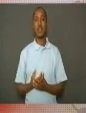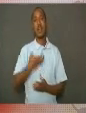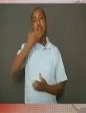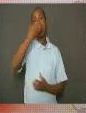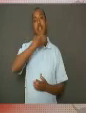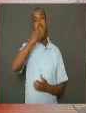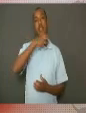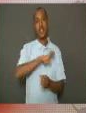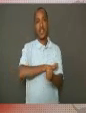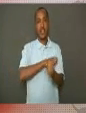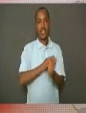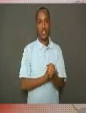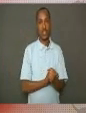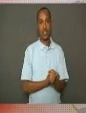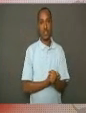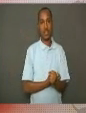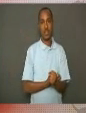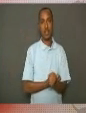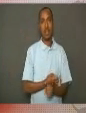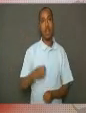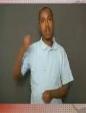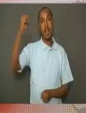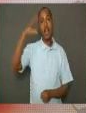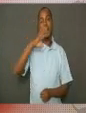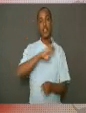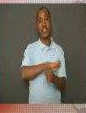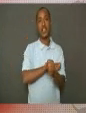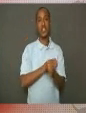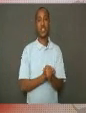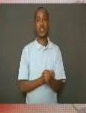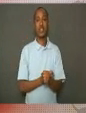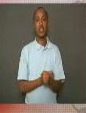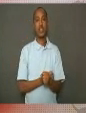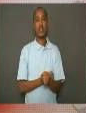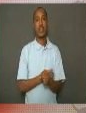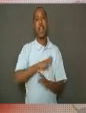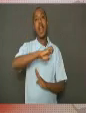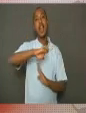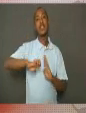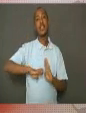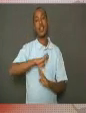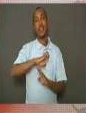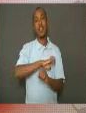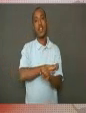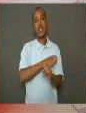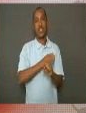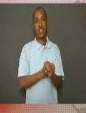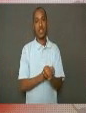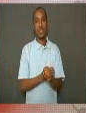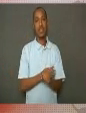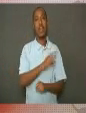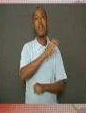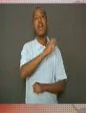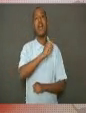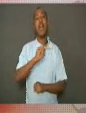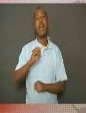heat energy, light energy, electrical energy,